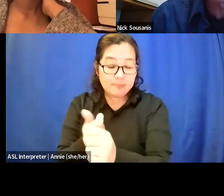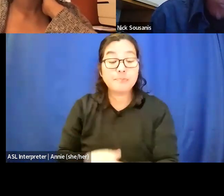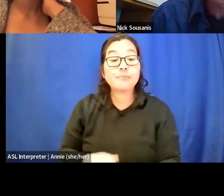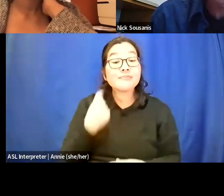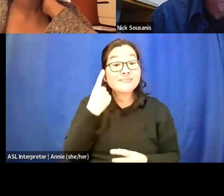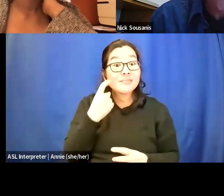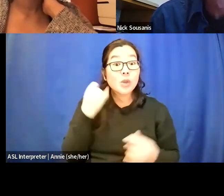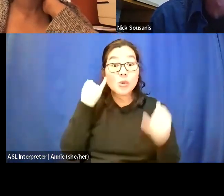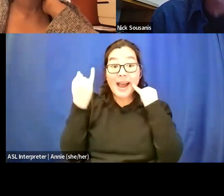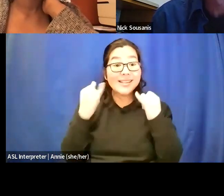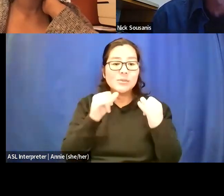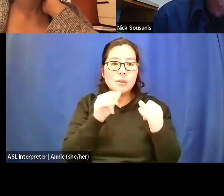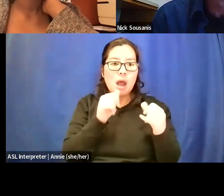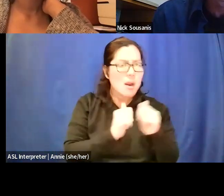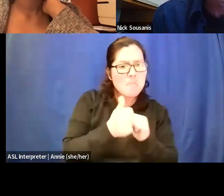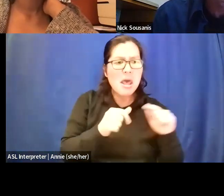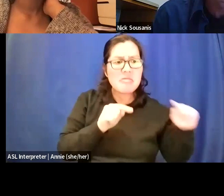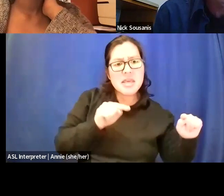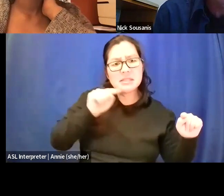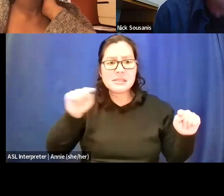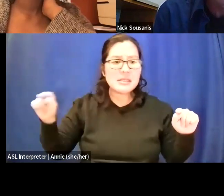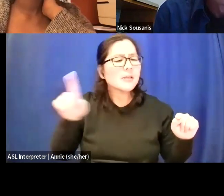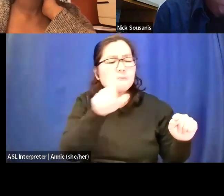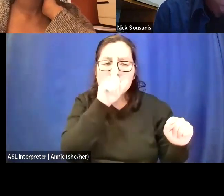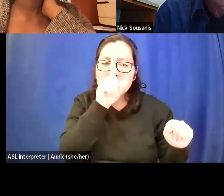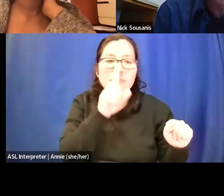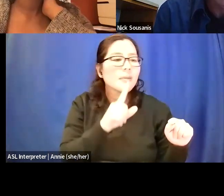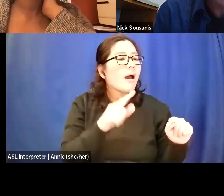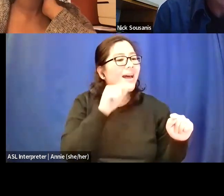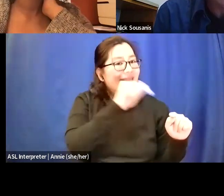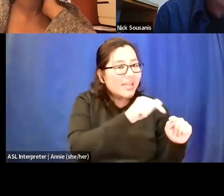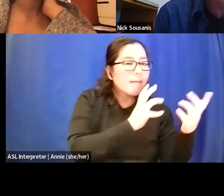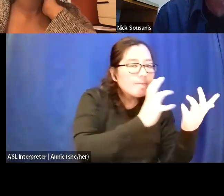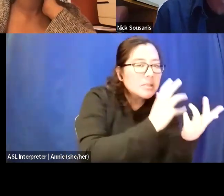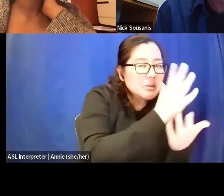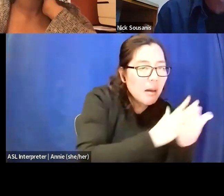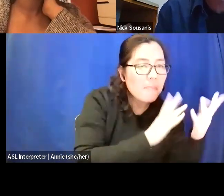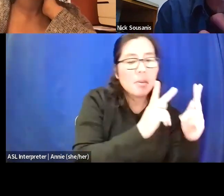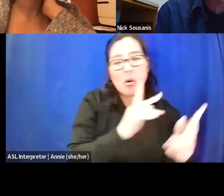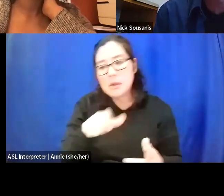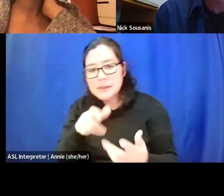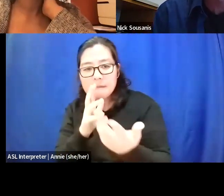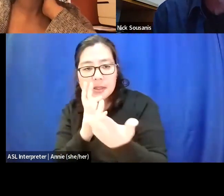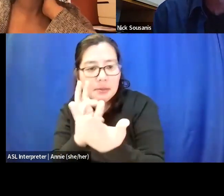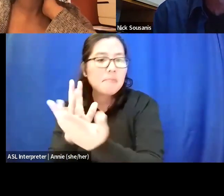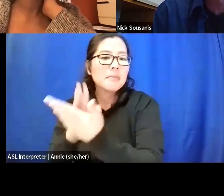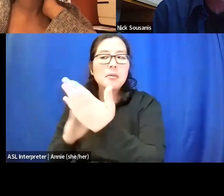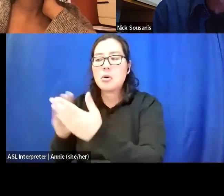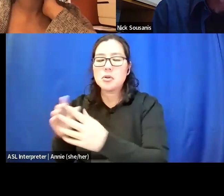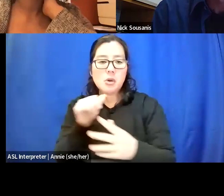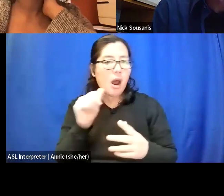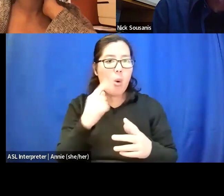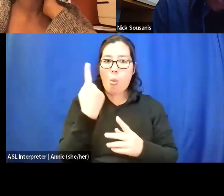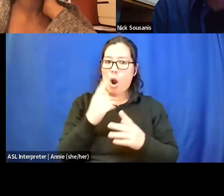put into competition. We're taking that no one size fits all. And, we want to see what are the best things that